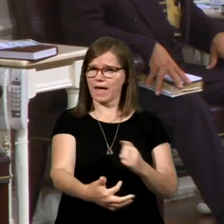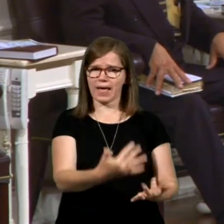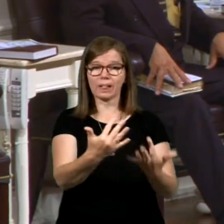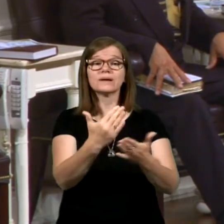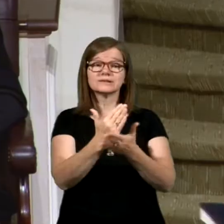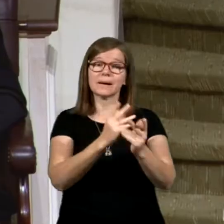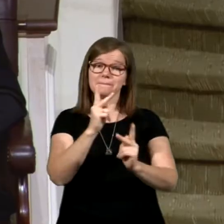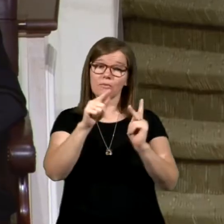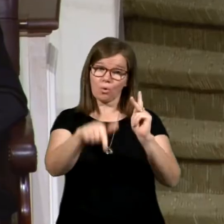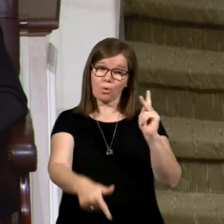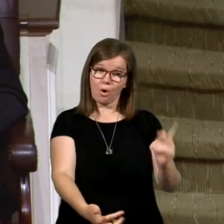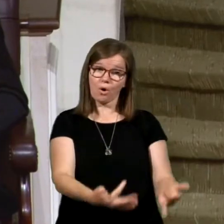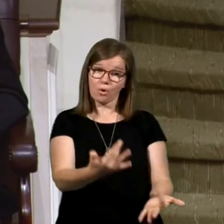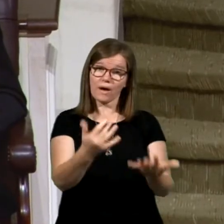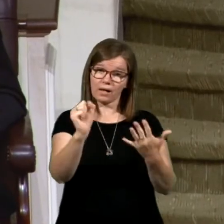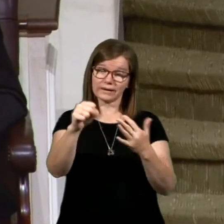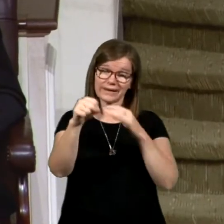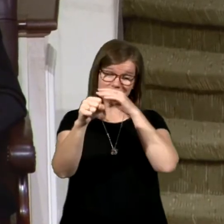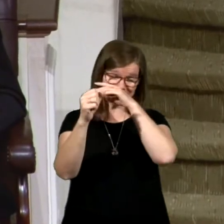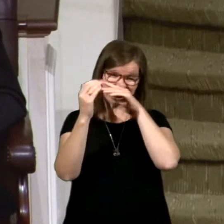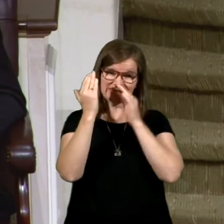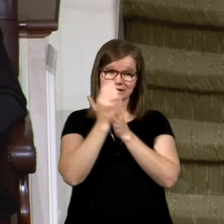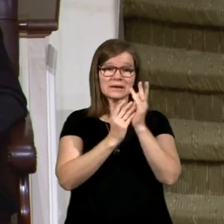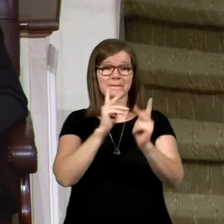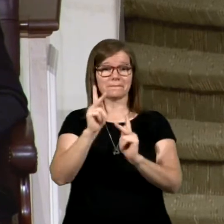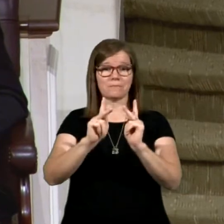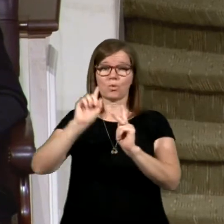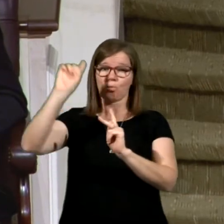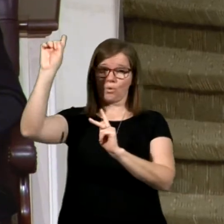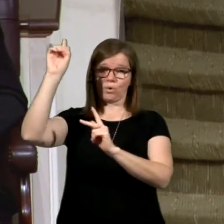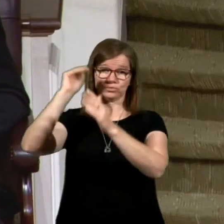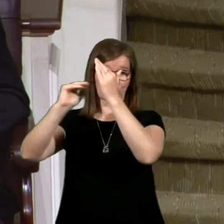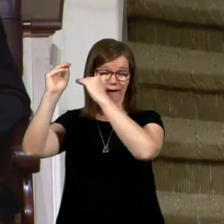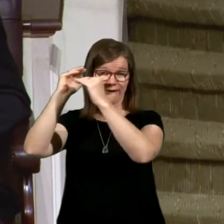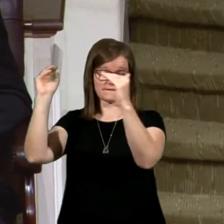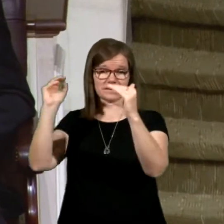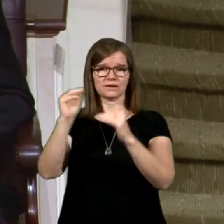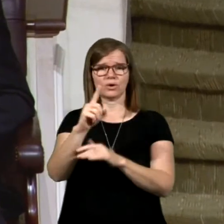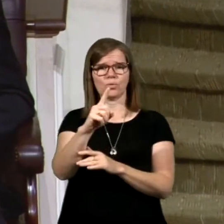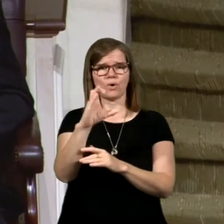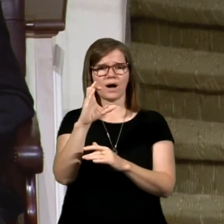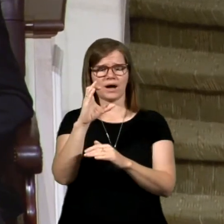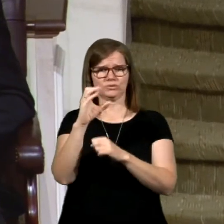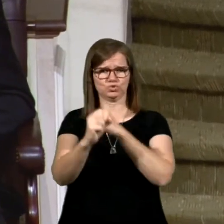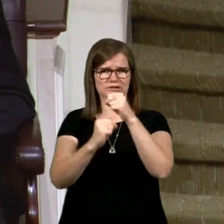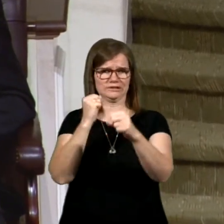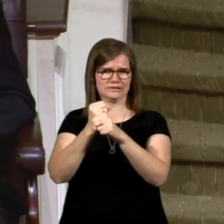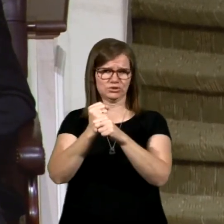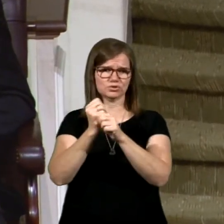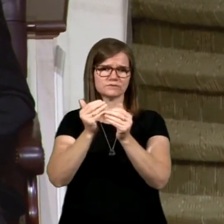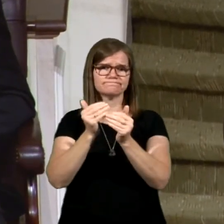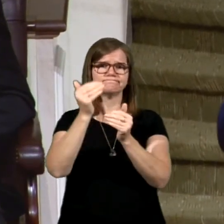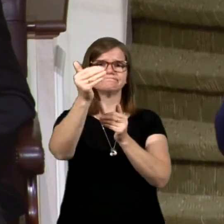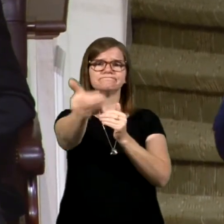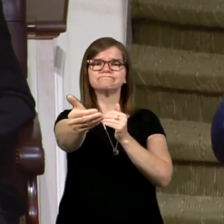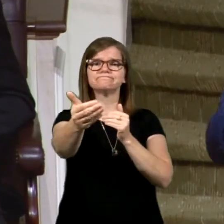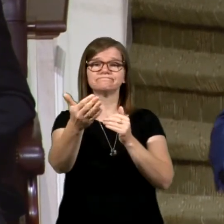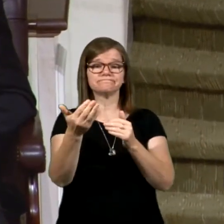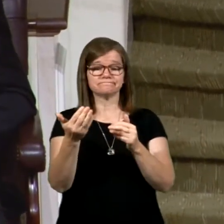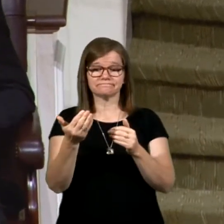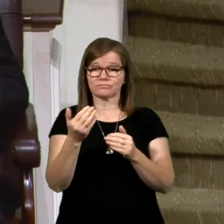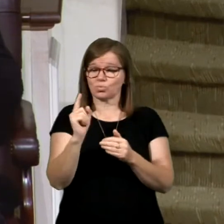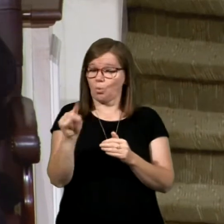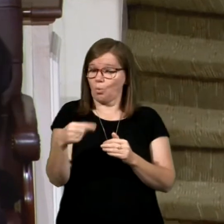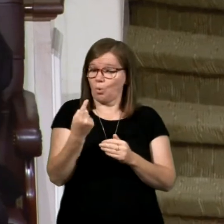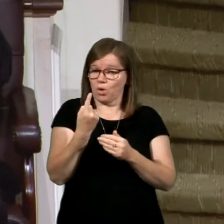are people that go to hell, and there are people that go to heaven. Matter of fact, a hundred years from this very moment, all that will matter for every